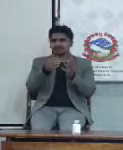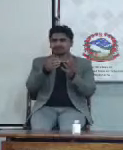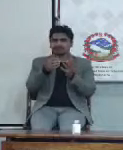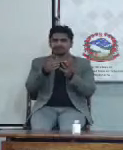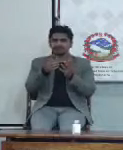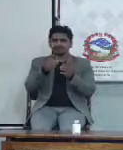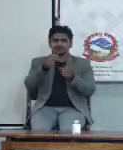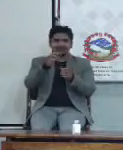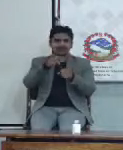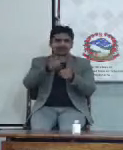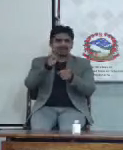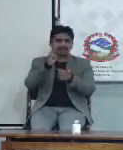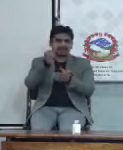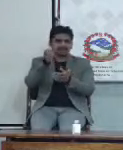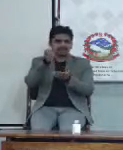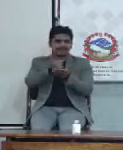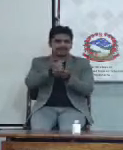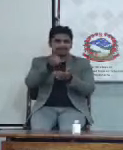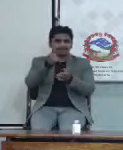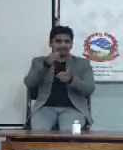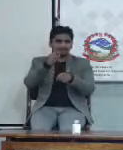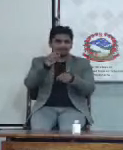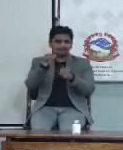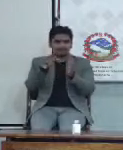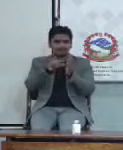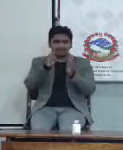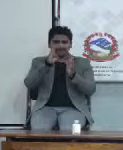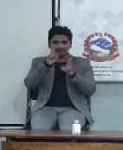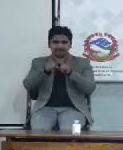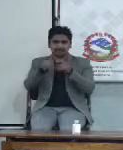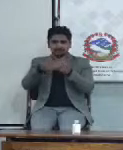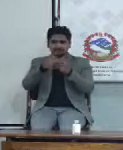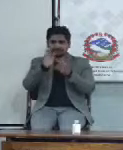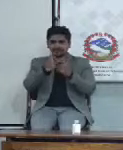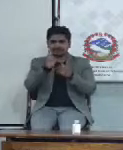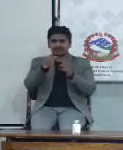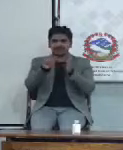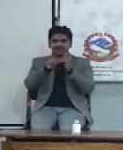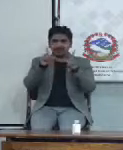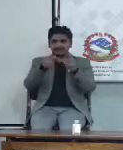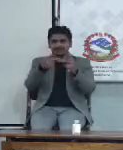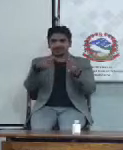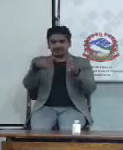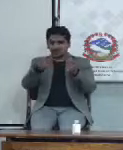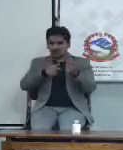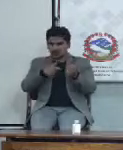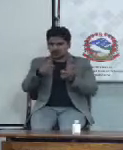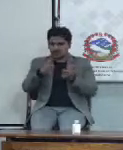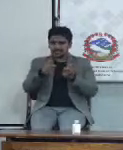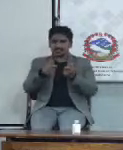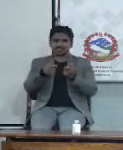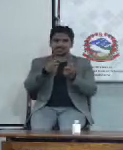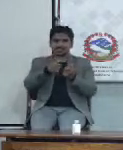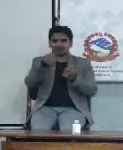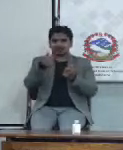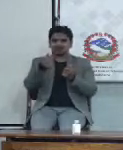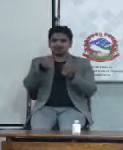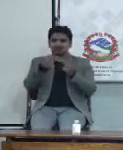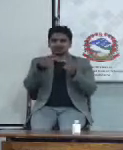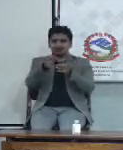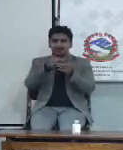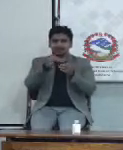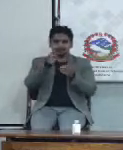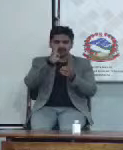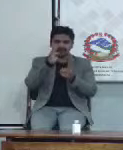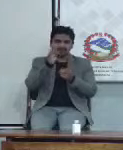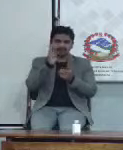now the another district Ramechhapi is also going to be connected by road with the Solukhumbu, and only in a lower part